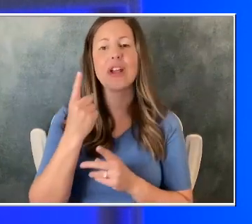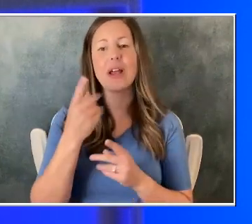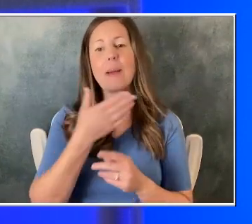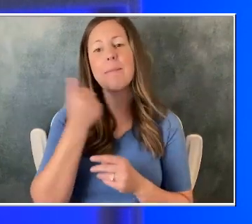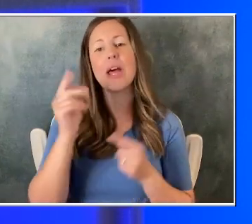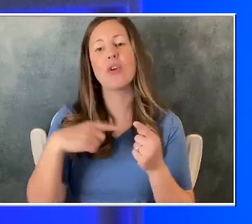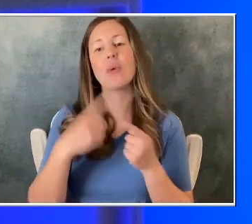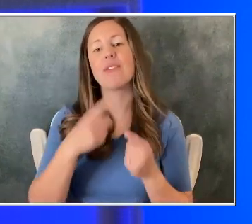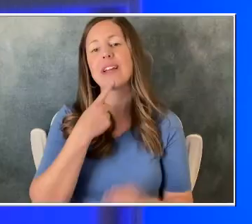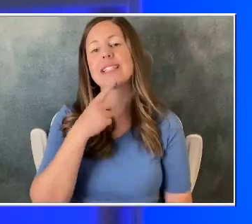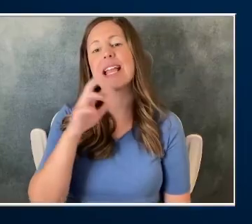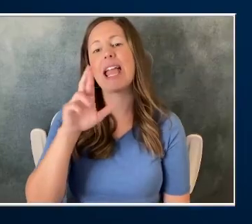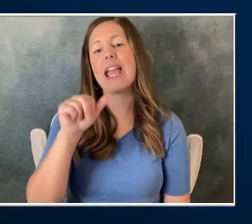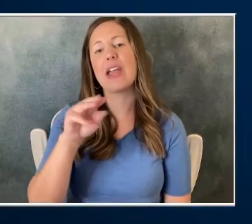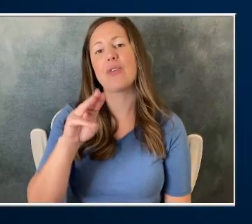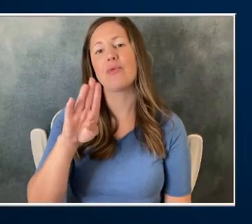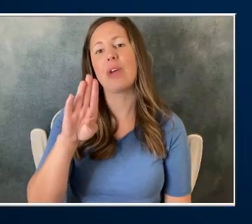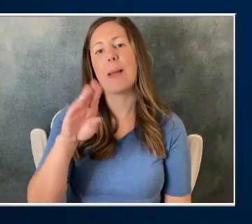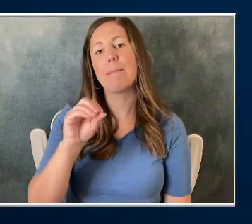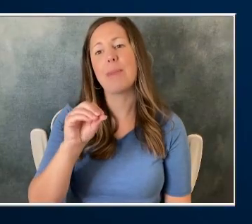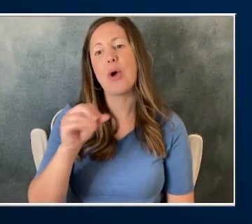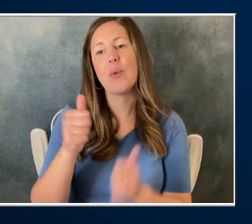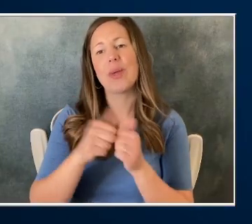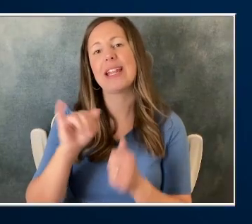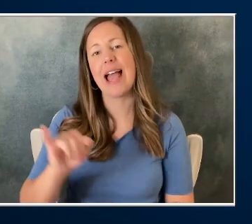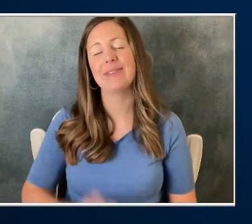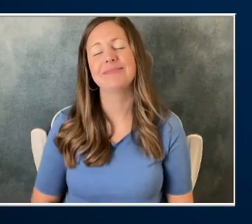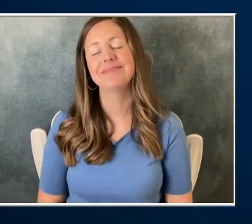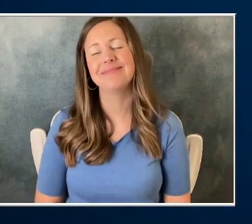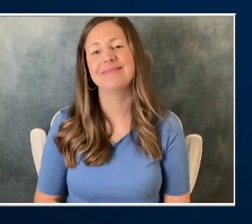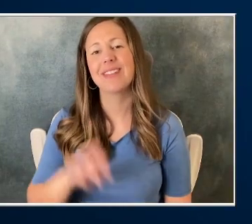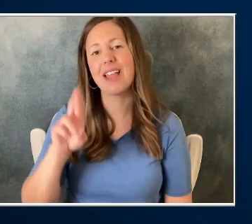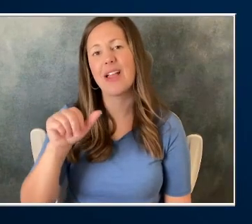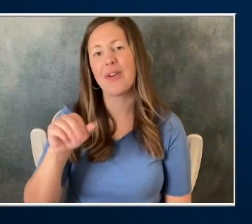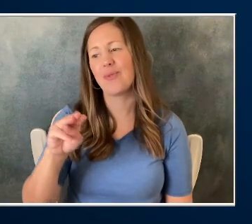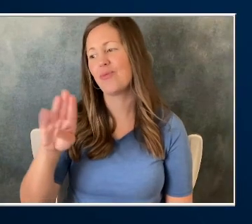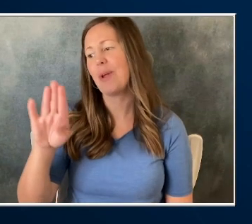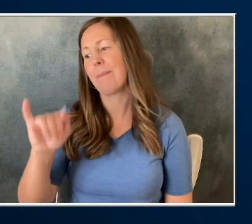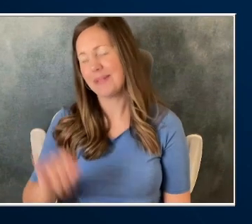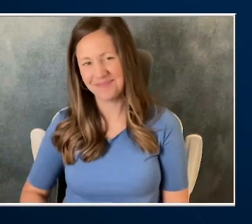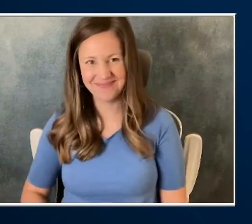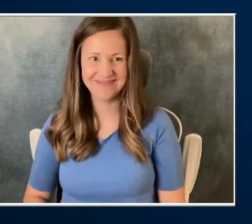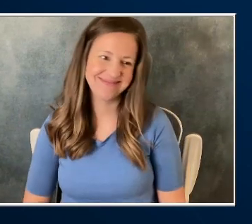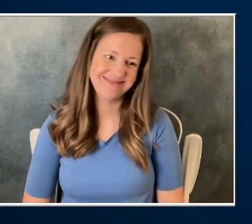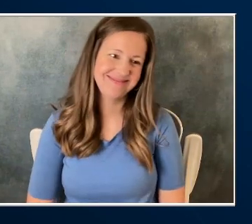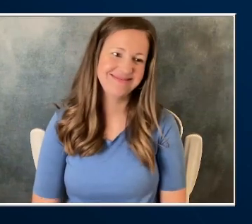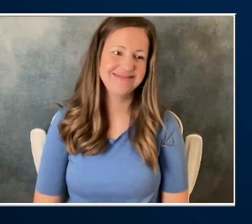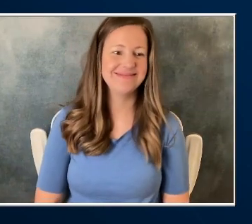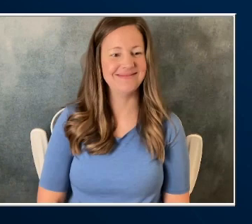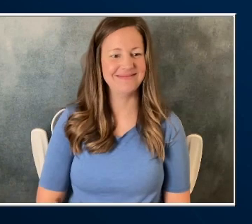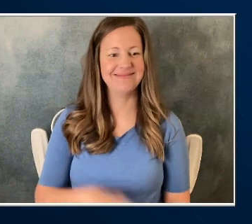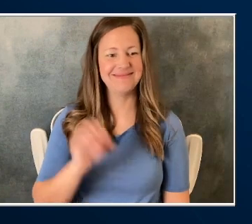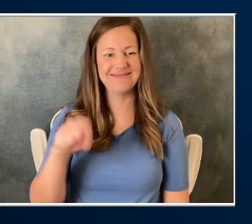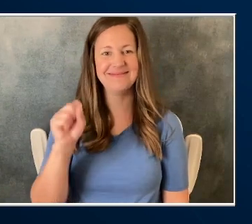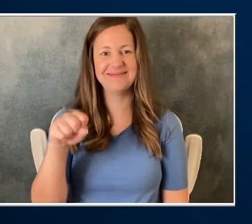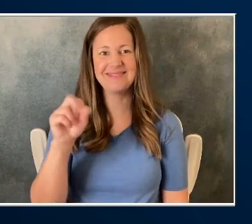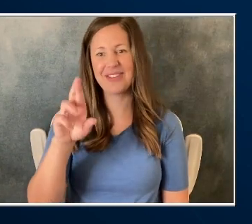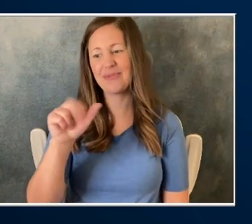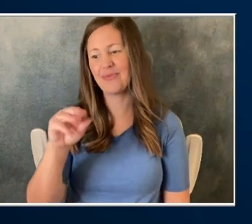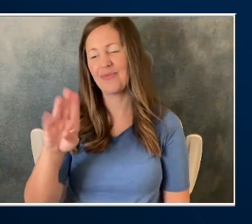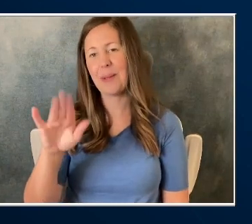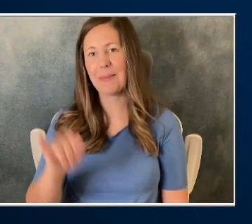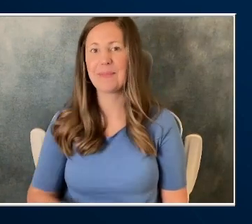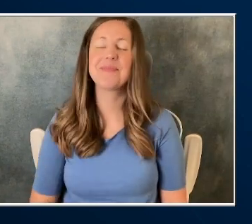I know. Well, that sounds like that. Yeah, but I don't know. I'm not sure that's your image that you project. I don't think you project Sly Stallone to me. I don't know. Final